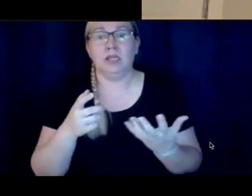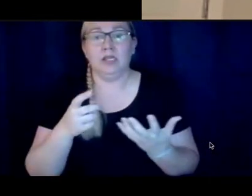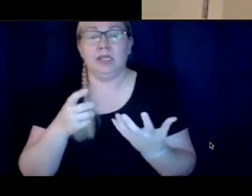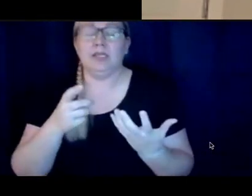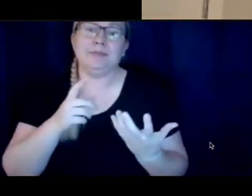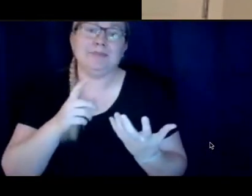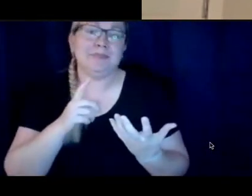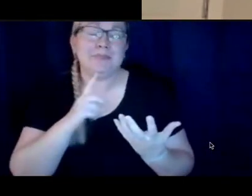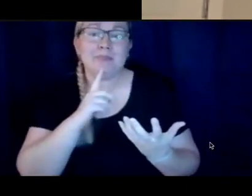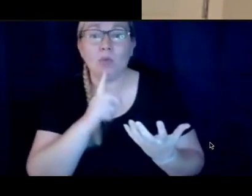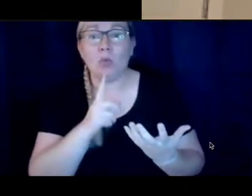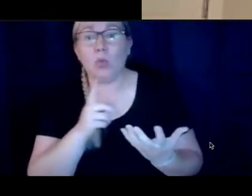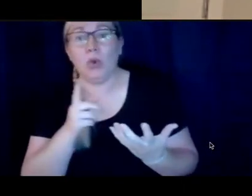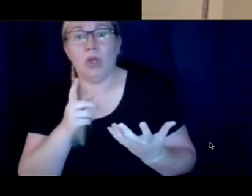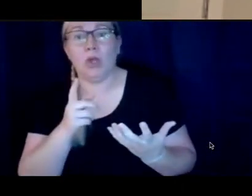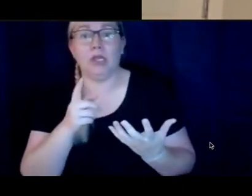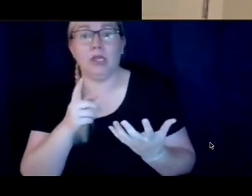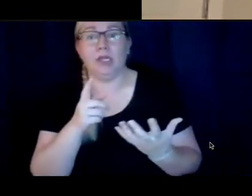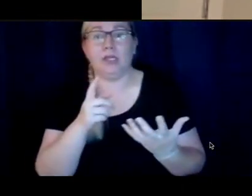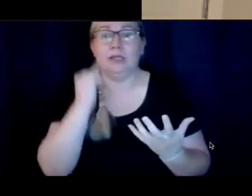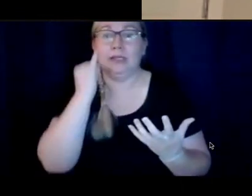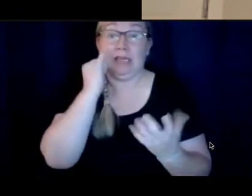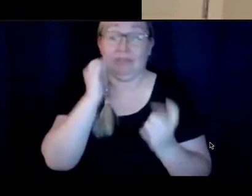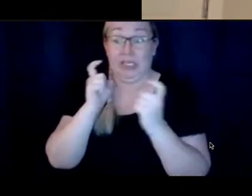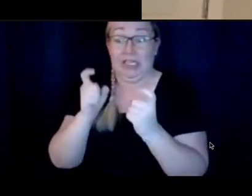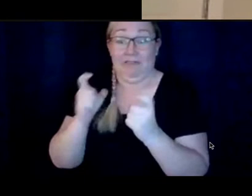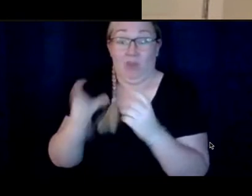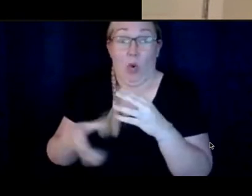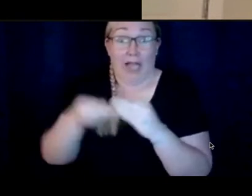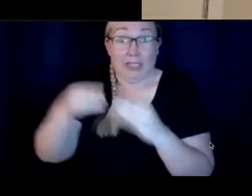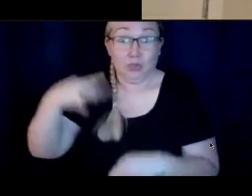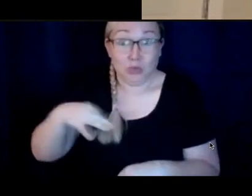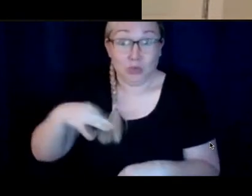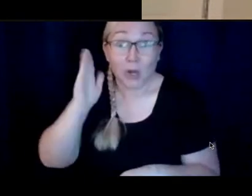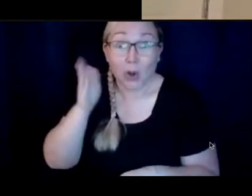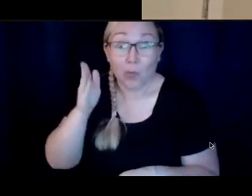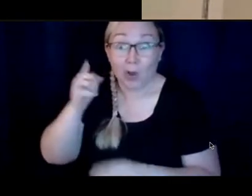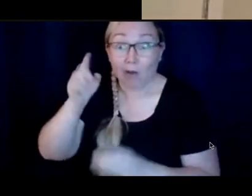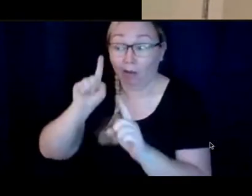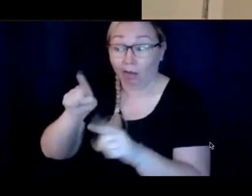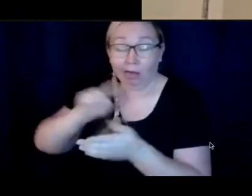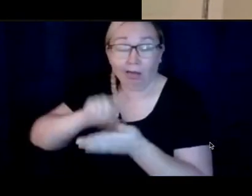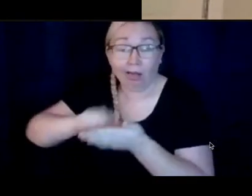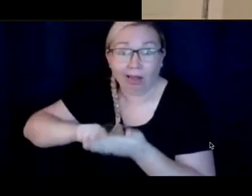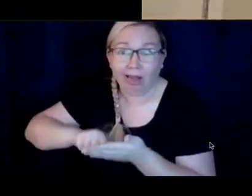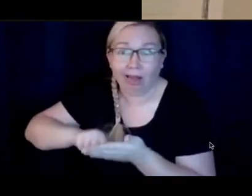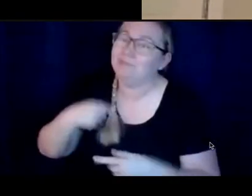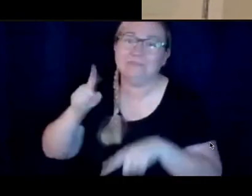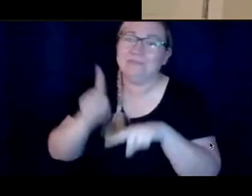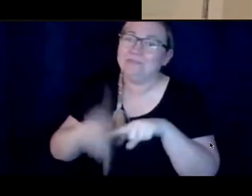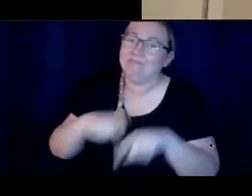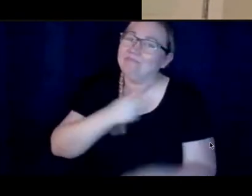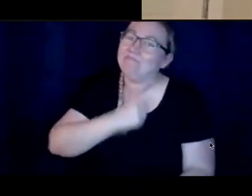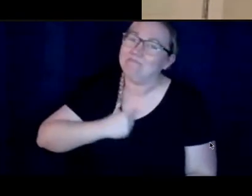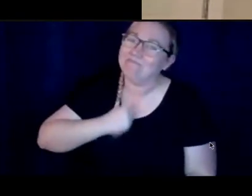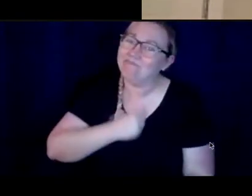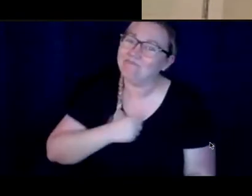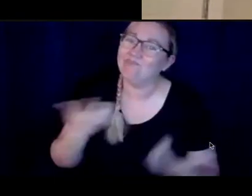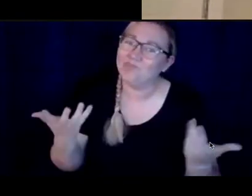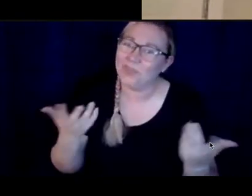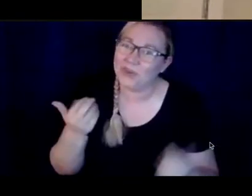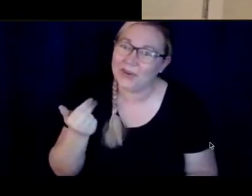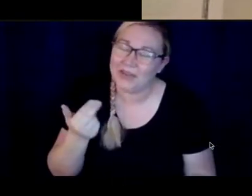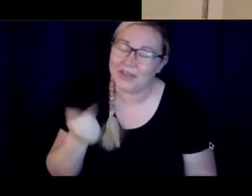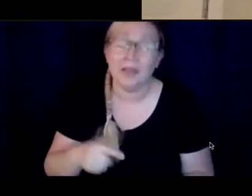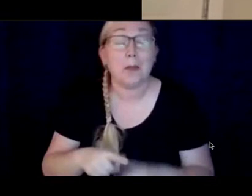suddenly if I could give you all extra credit right now, I would, but I can't, so I'm sorry.